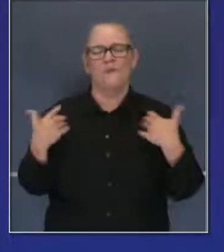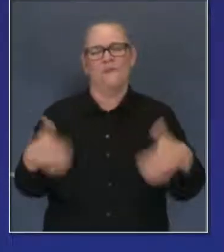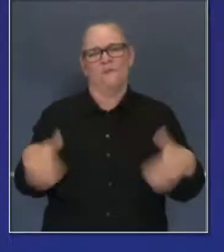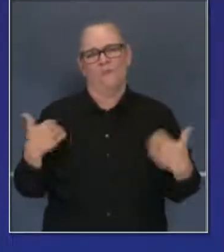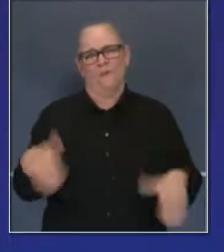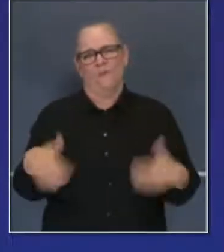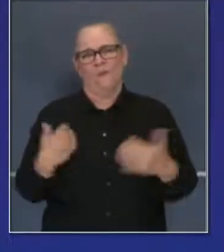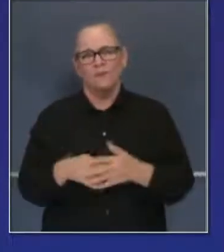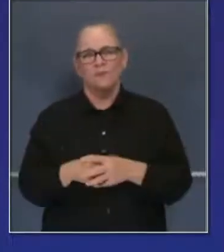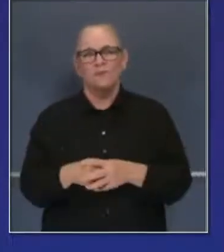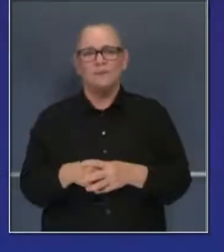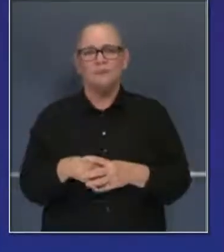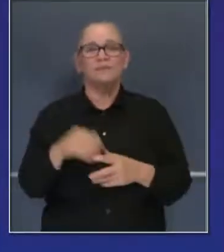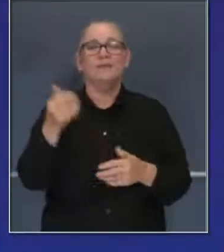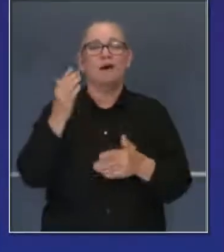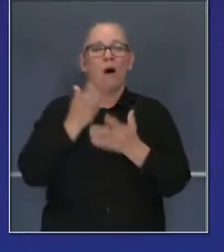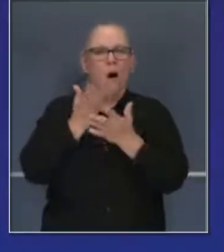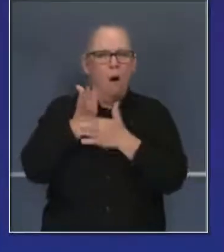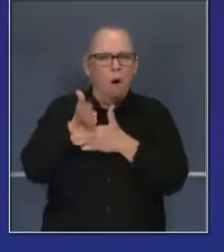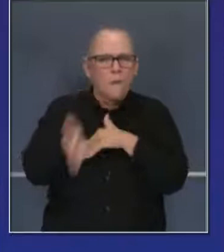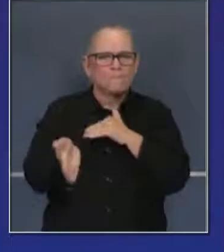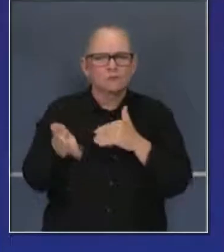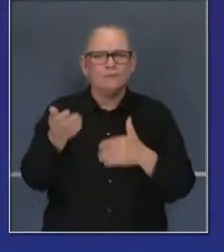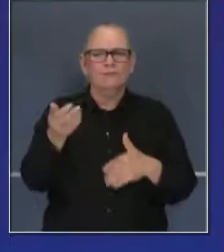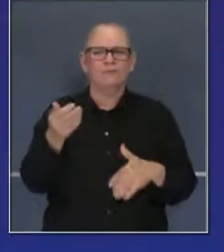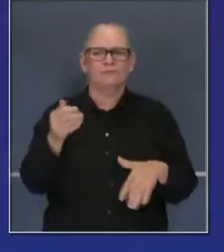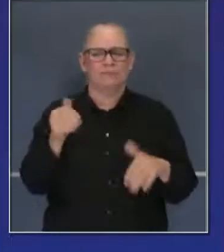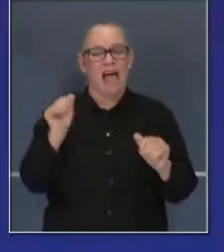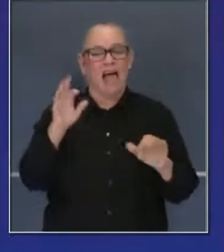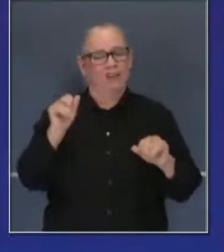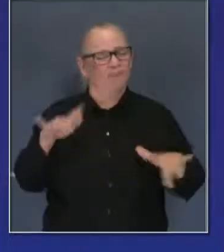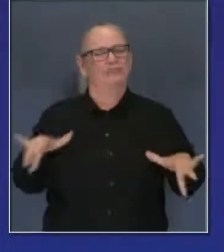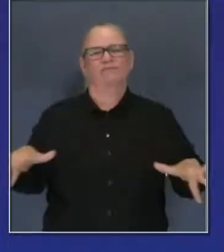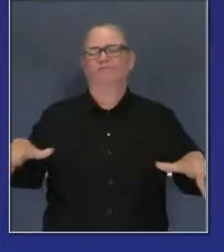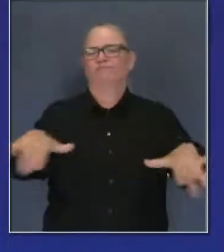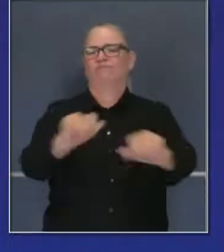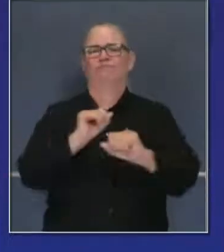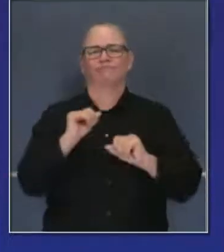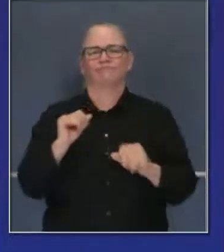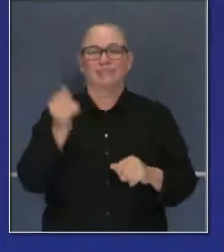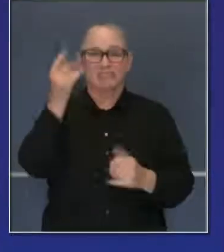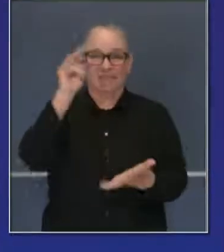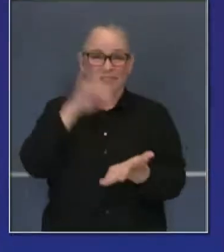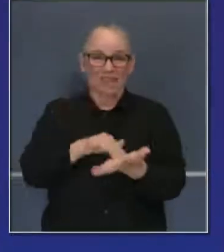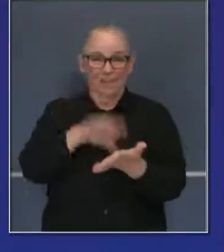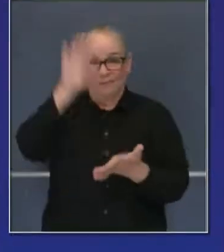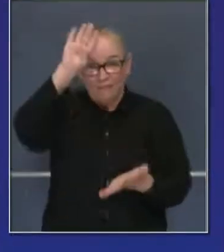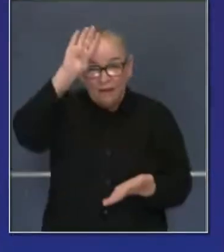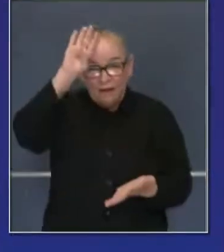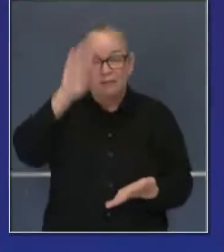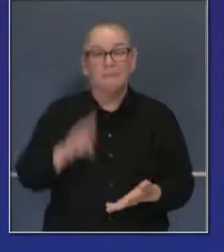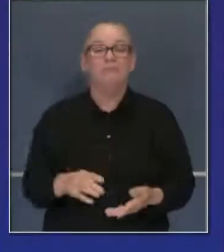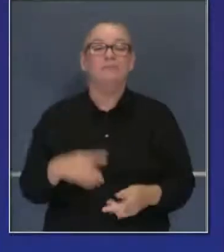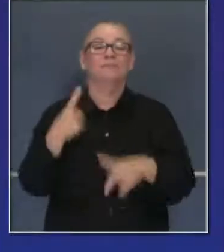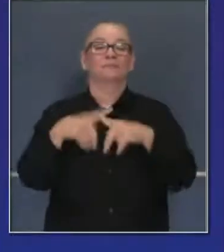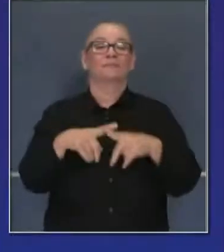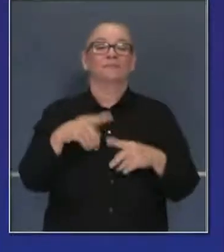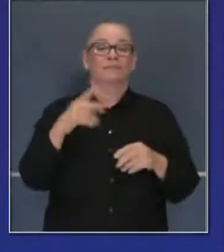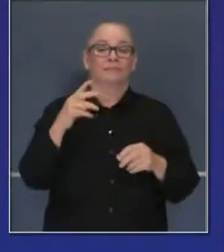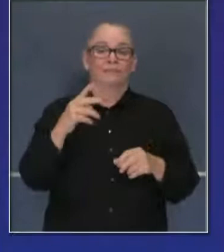have burned to date. Still battling these wildfires, over 17,000 firefighters,